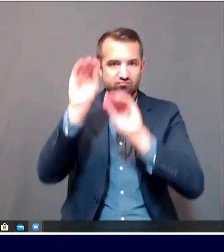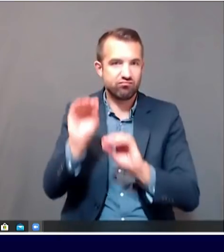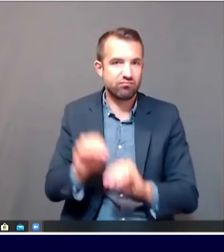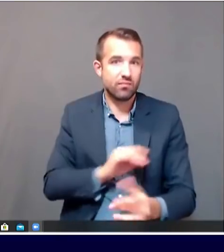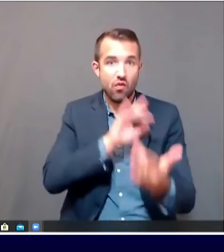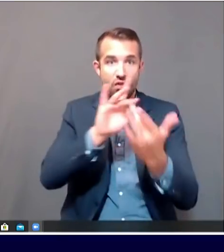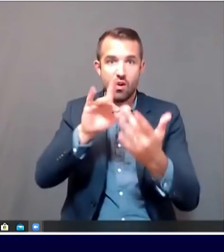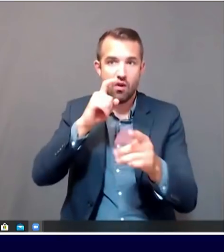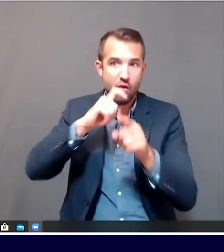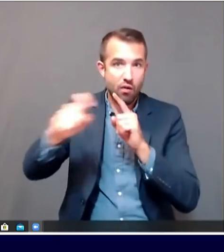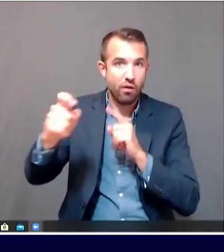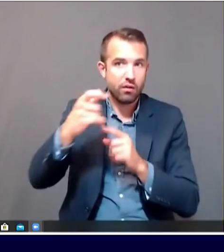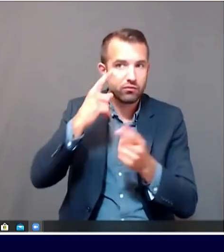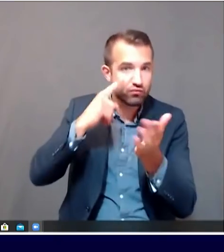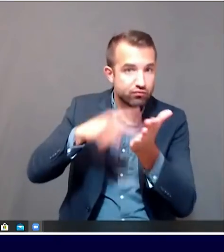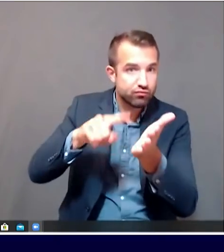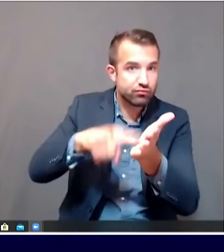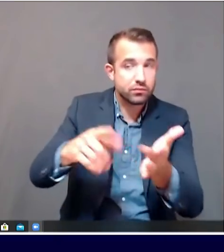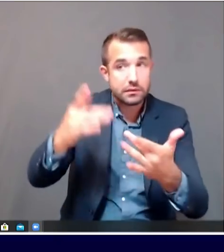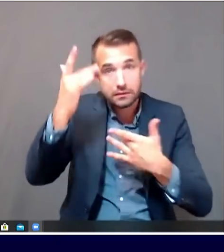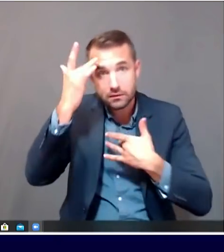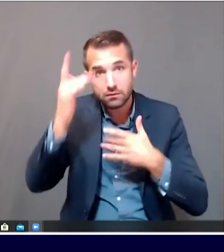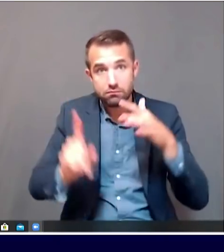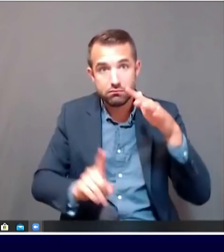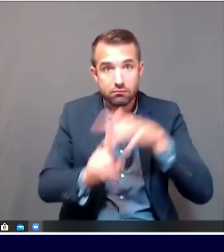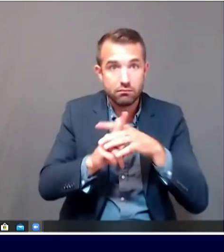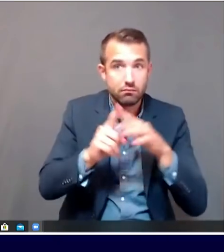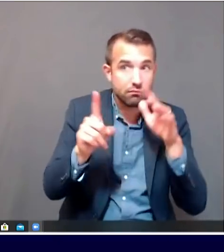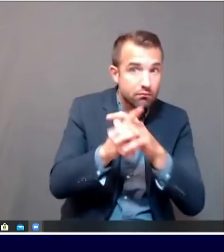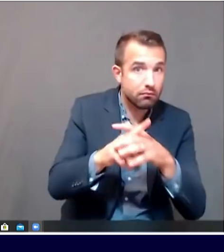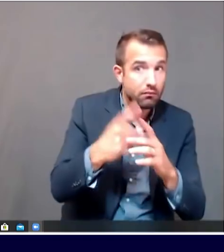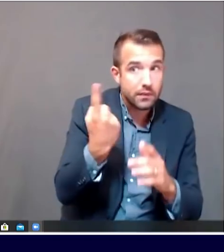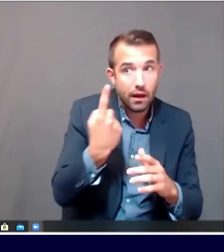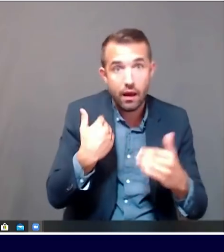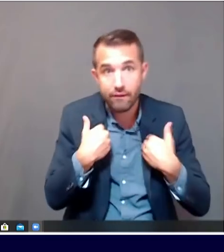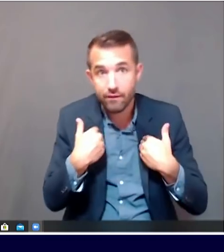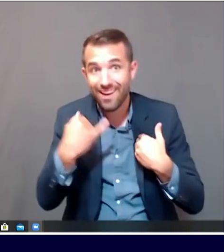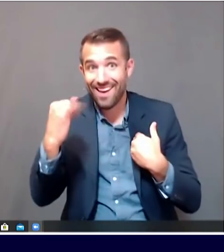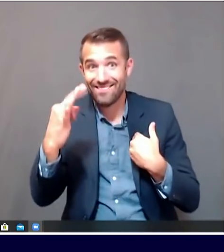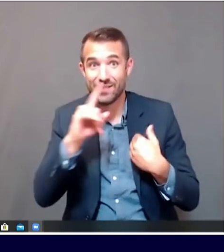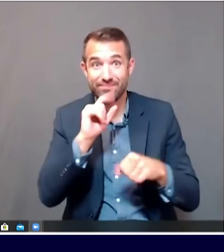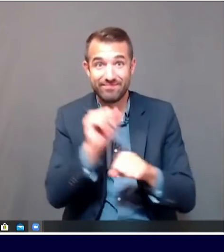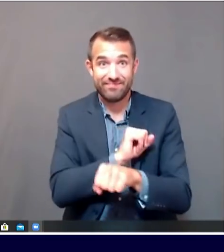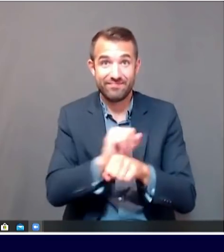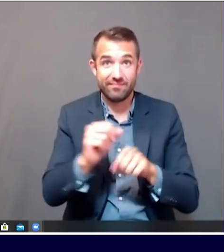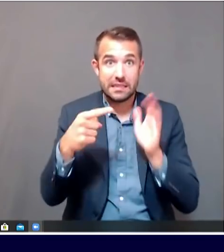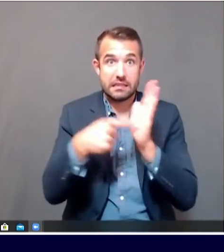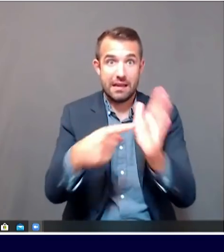they start showing symptoms, are given precise instructions about how they can access testing.